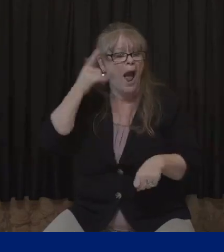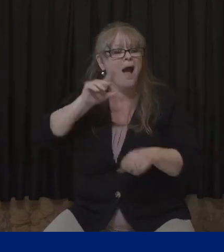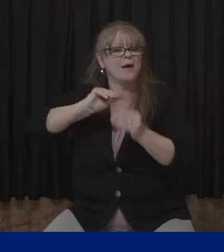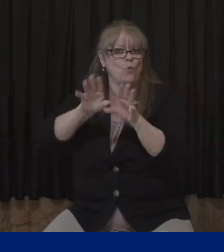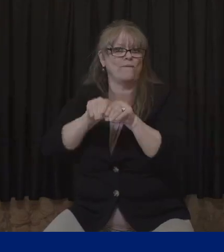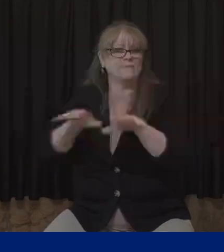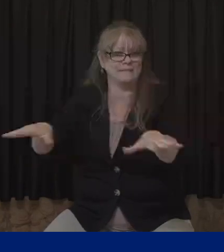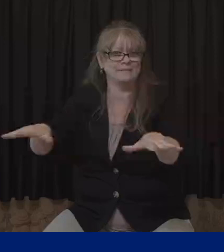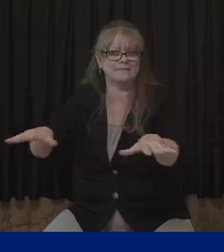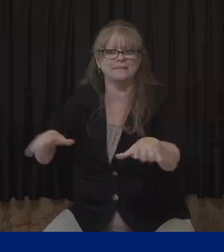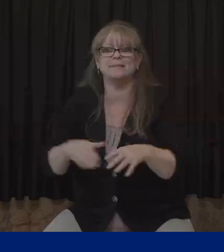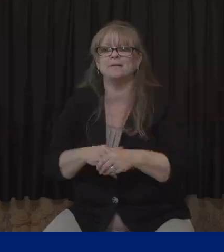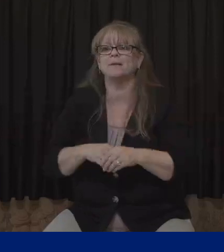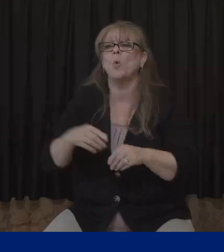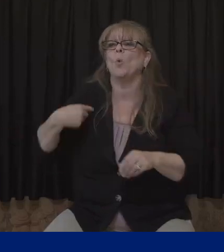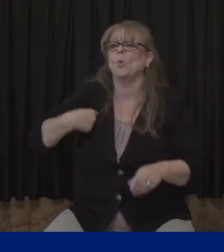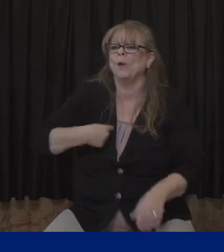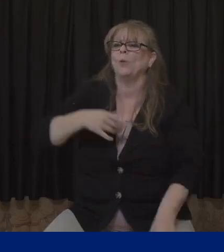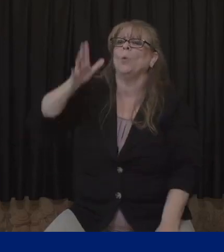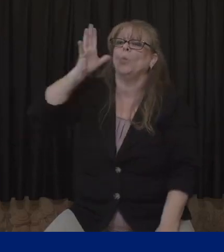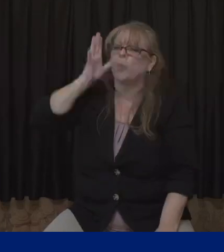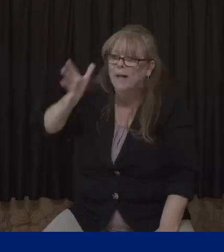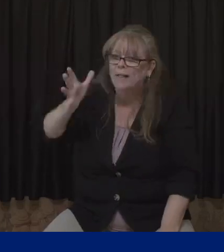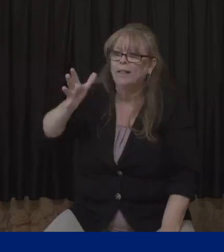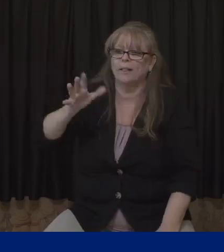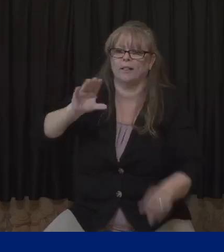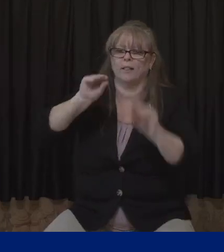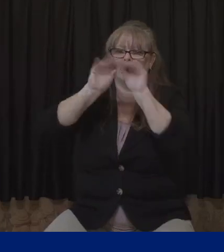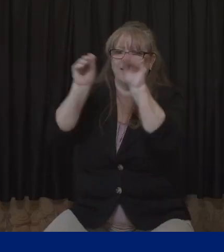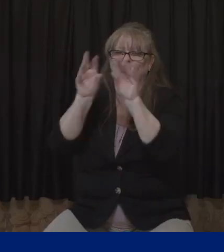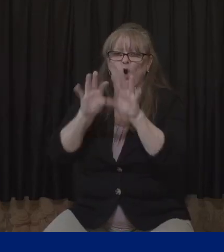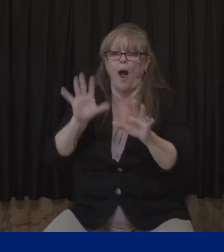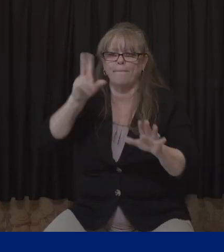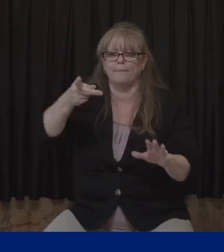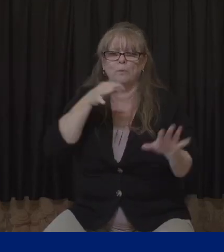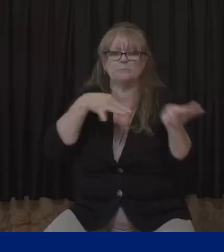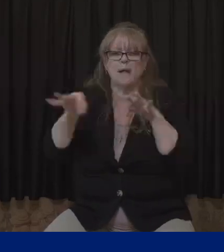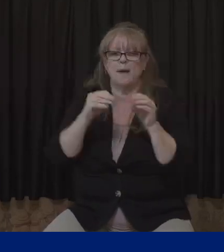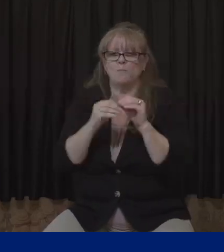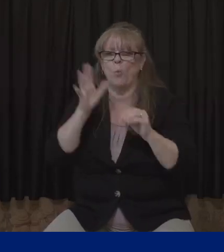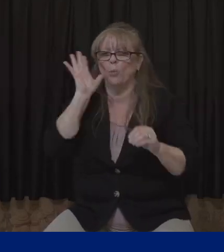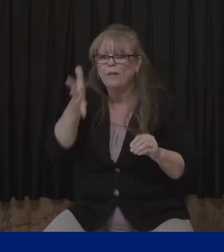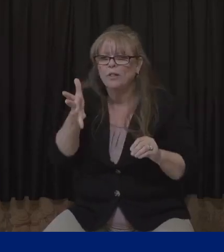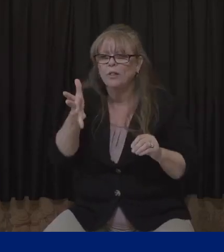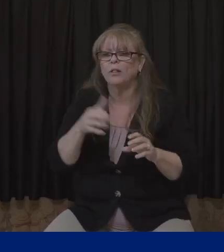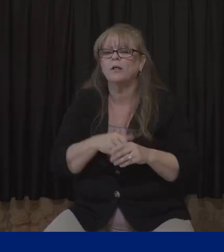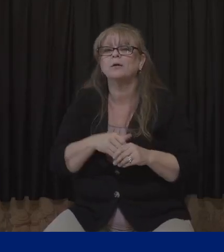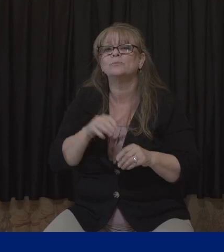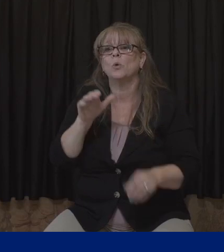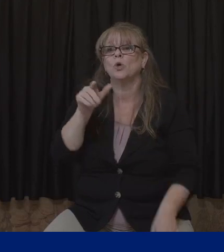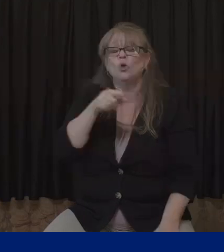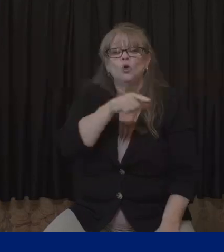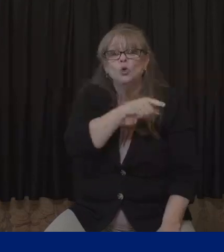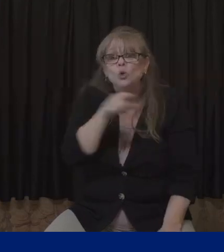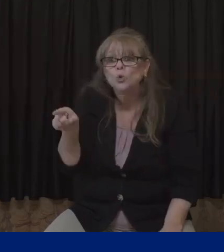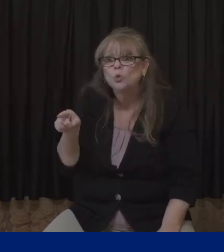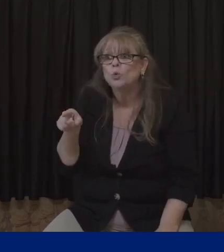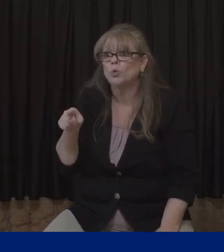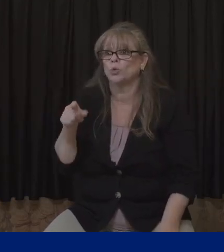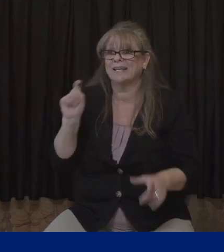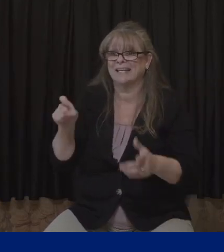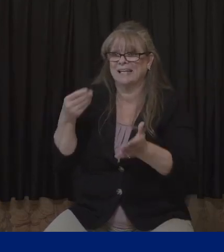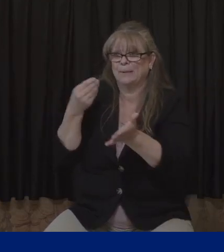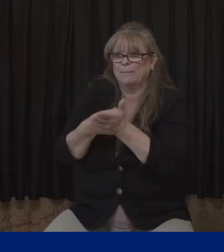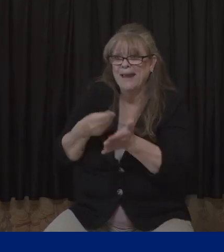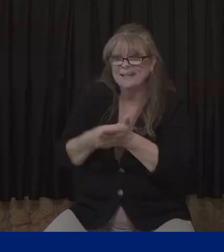rights as employees. Many of you want to earn a living, but you also want to do it in as safe way as possible. And it's